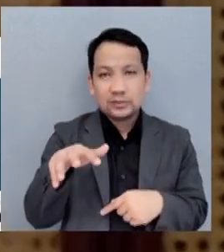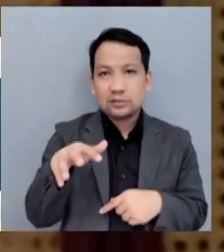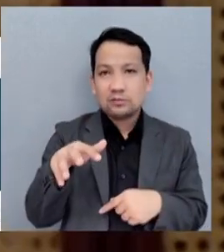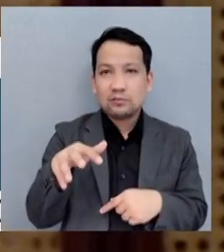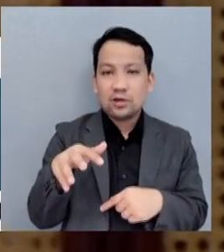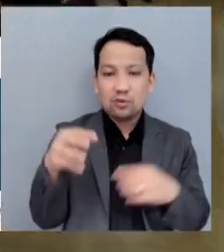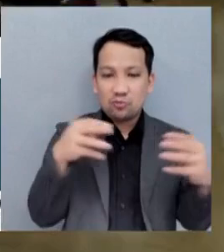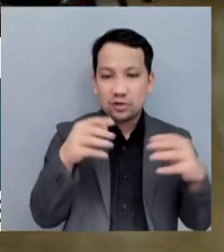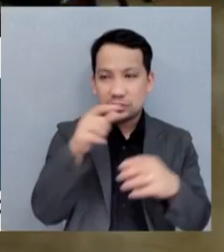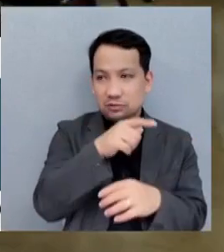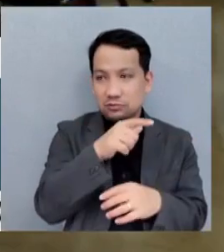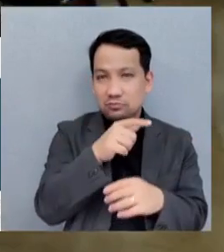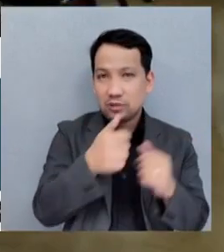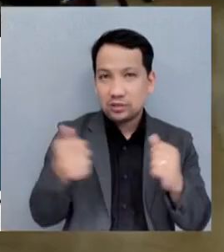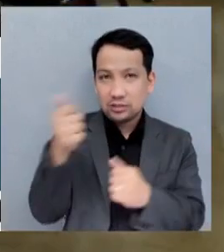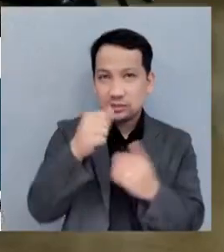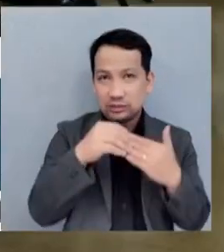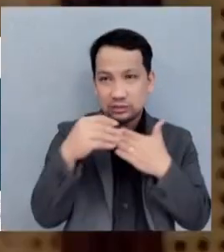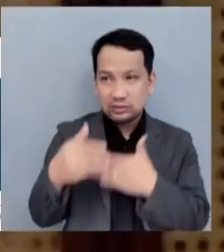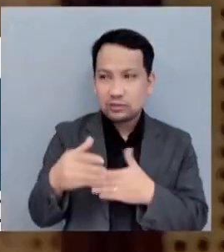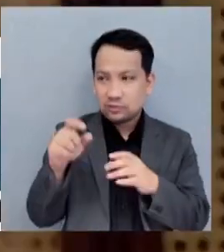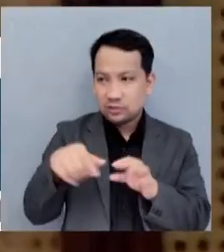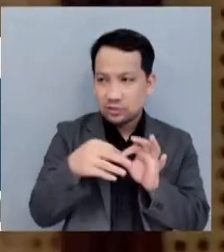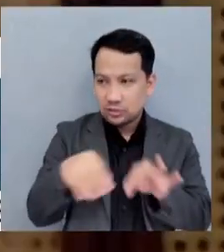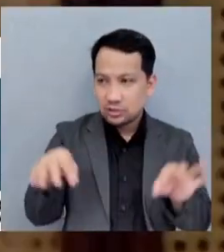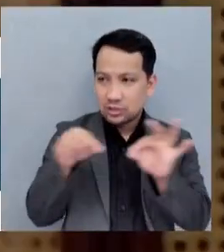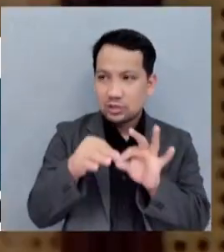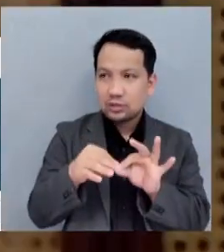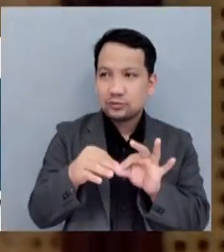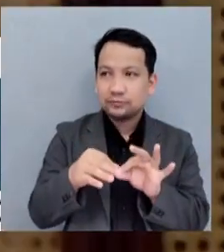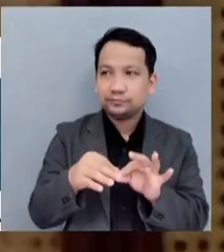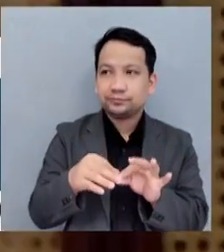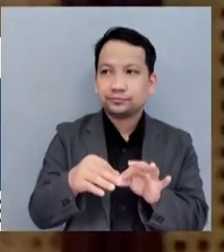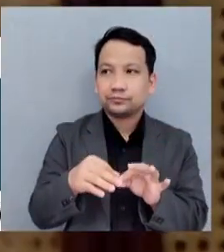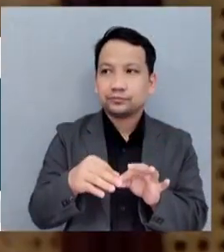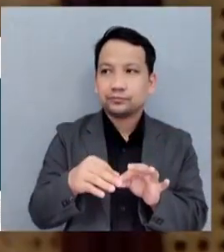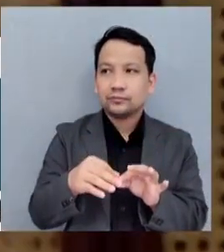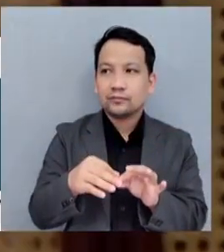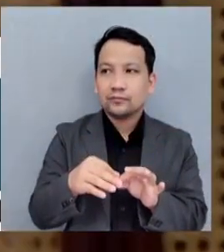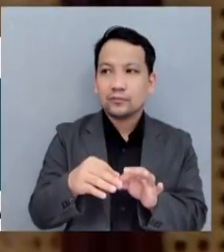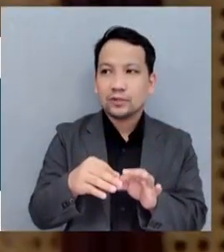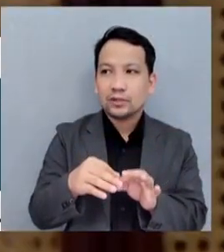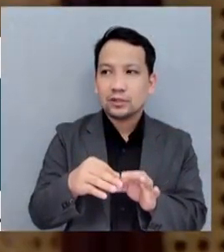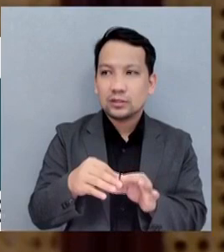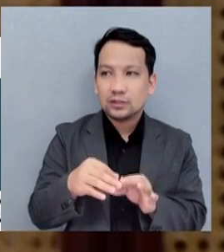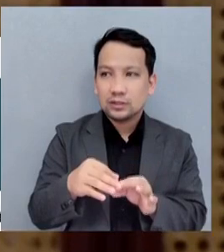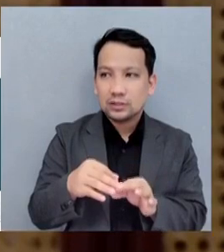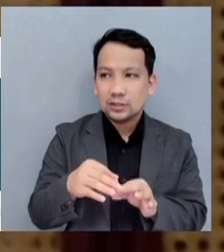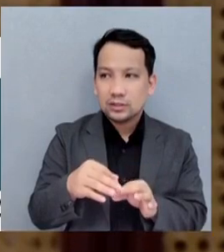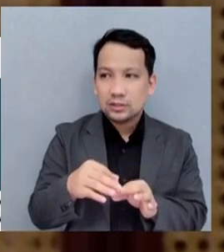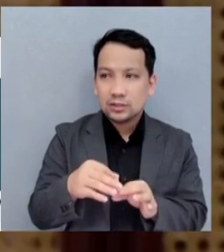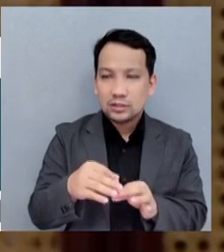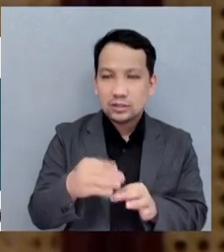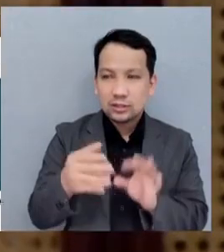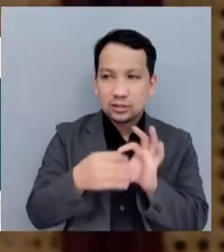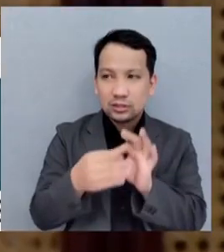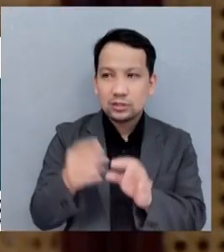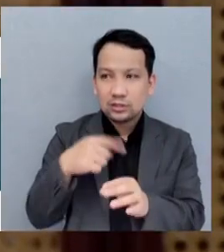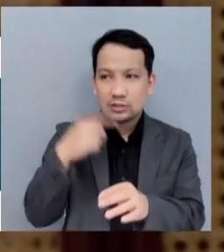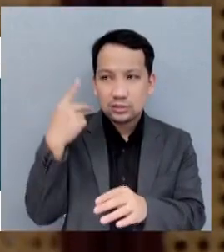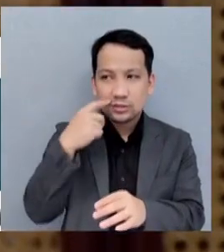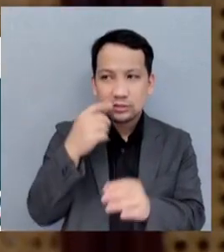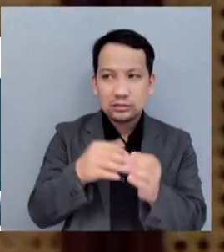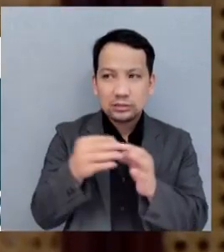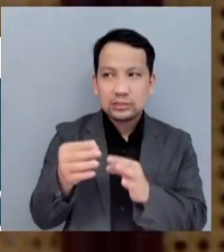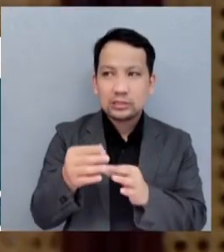But that's one thing that we can do. Even if the political violence stems from drugs.